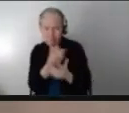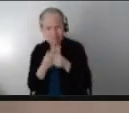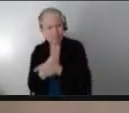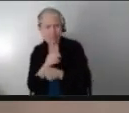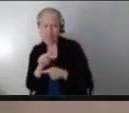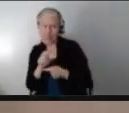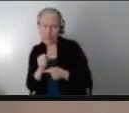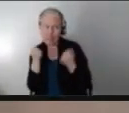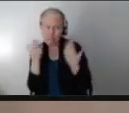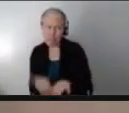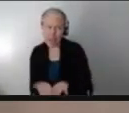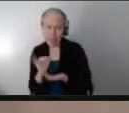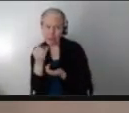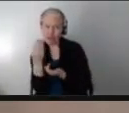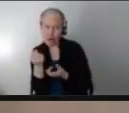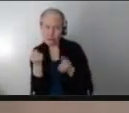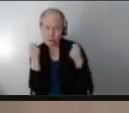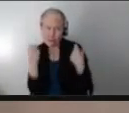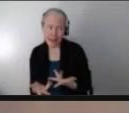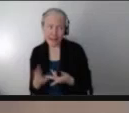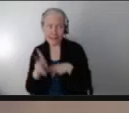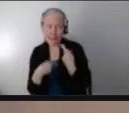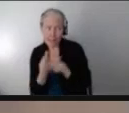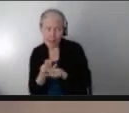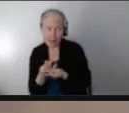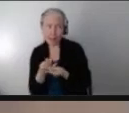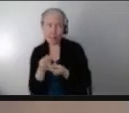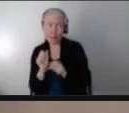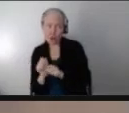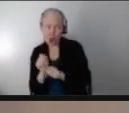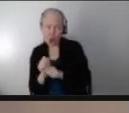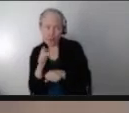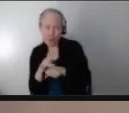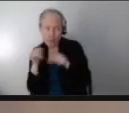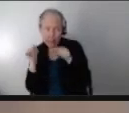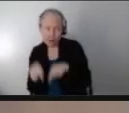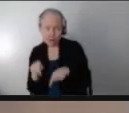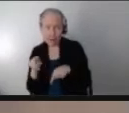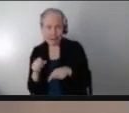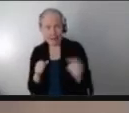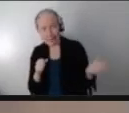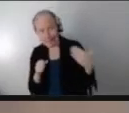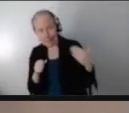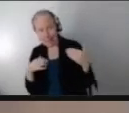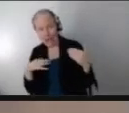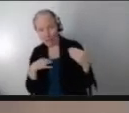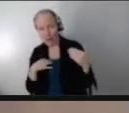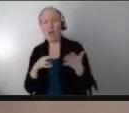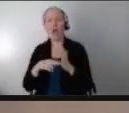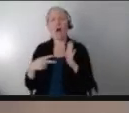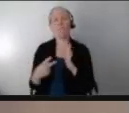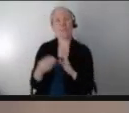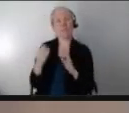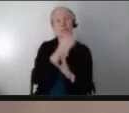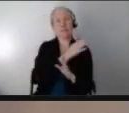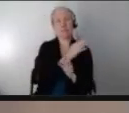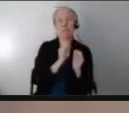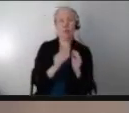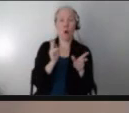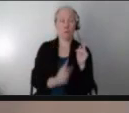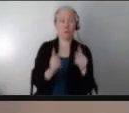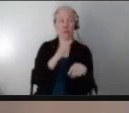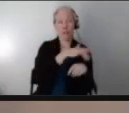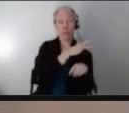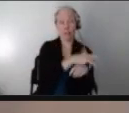of jobs at NASA, and for them to be able to apply then increases the pipeline and then allows us to be able